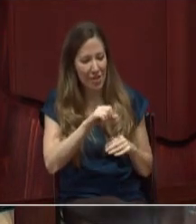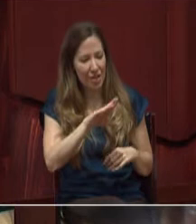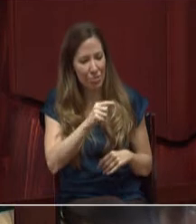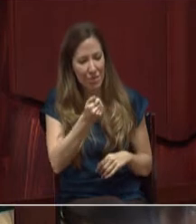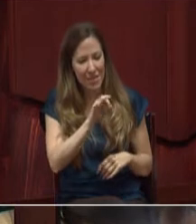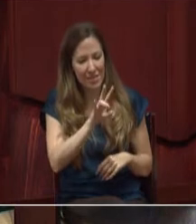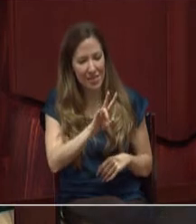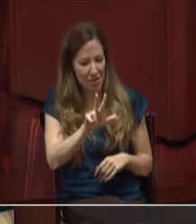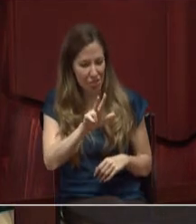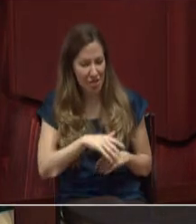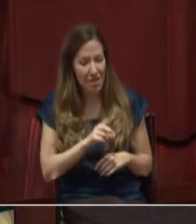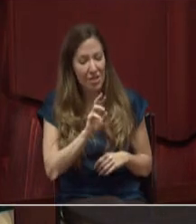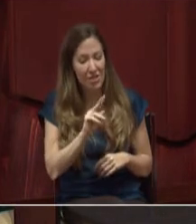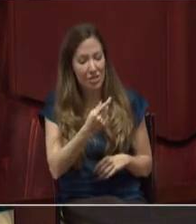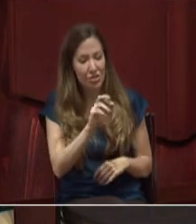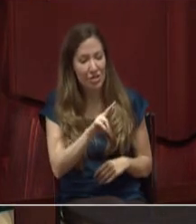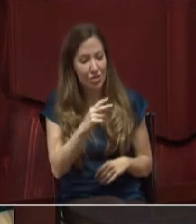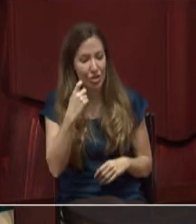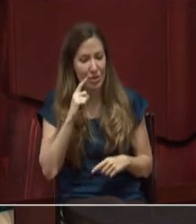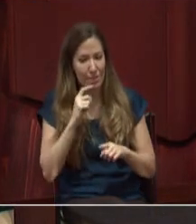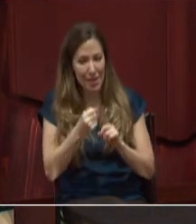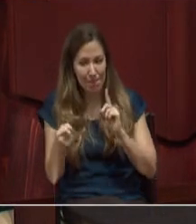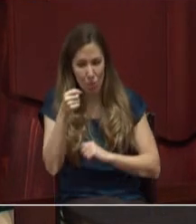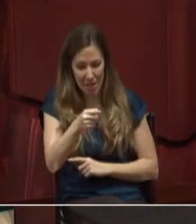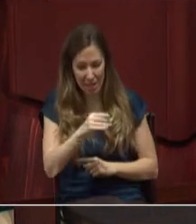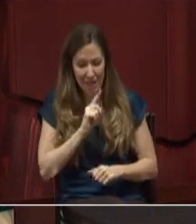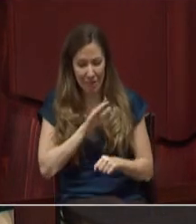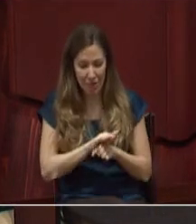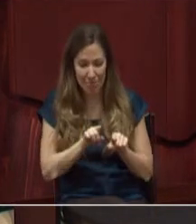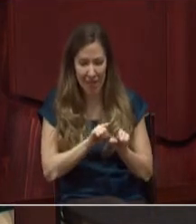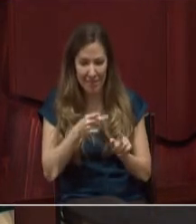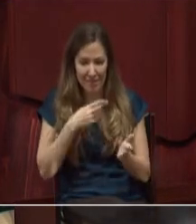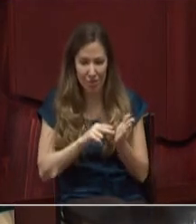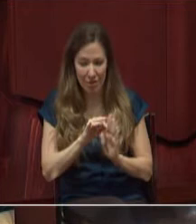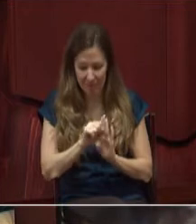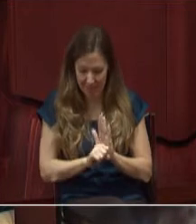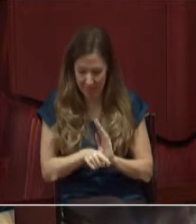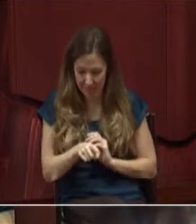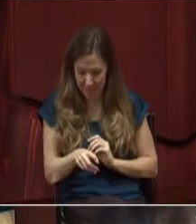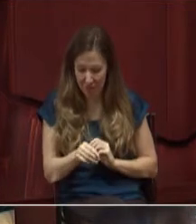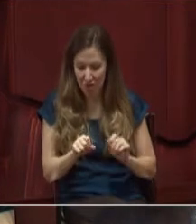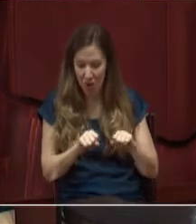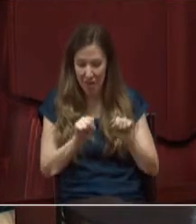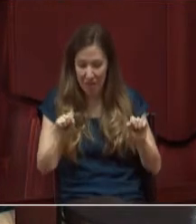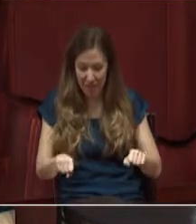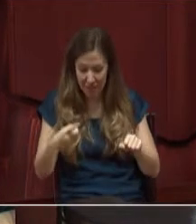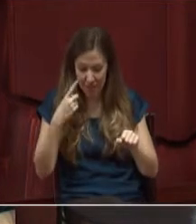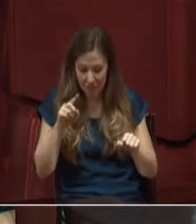1973. Dr. Kissinger had just been appointed and confirmed as Secretary of State, so the system for